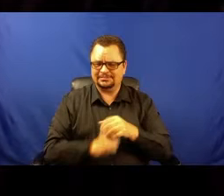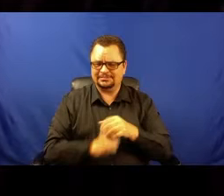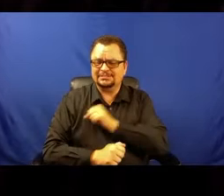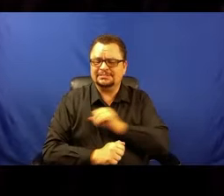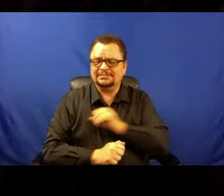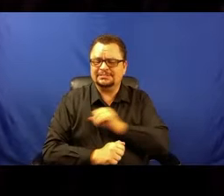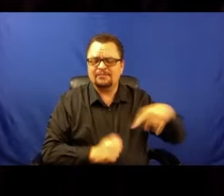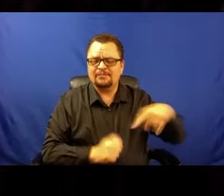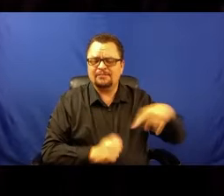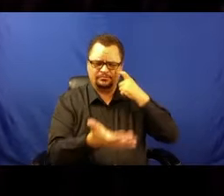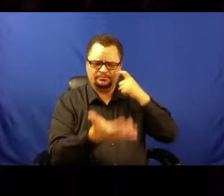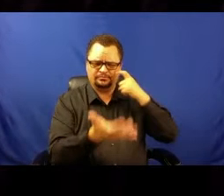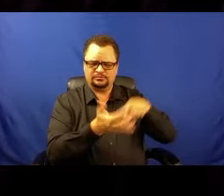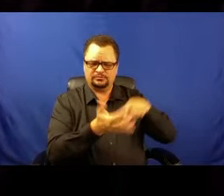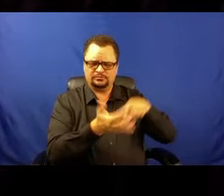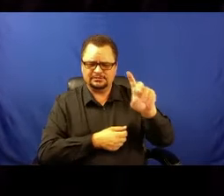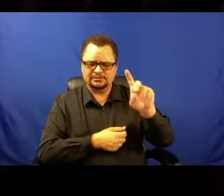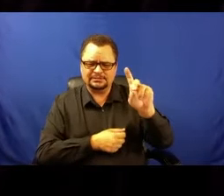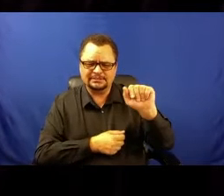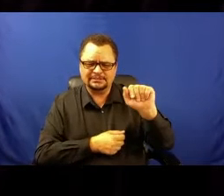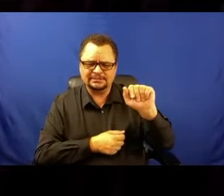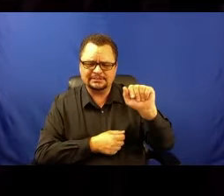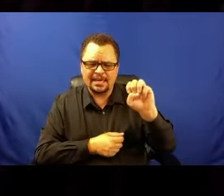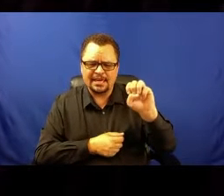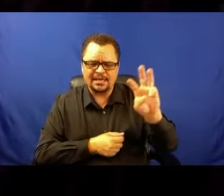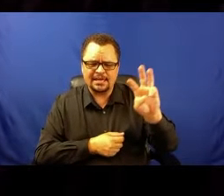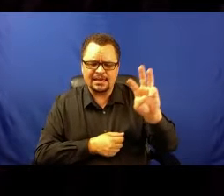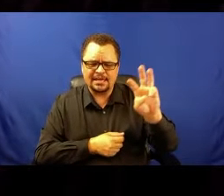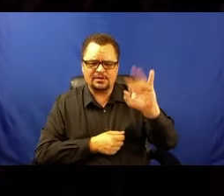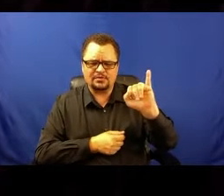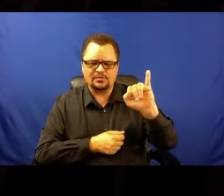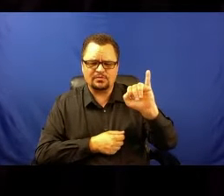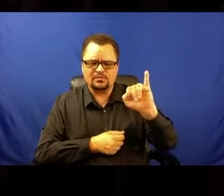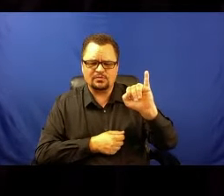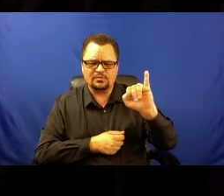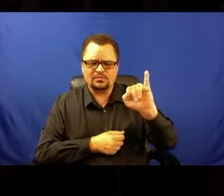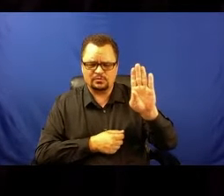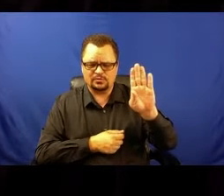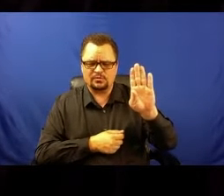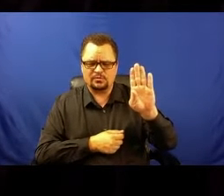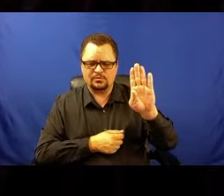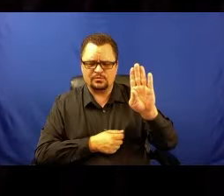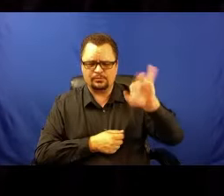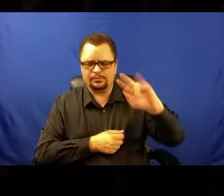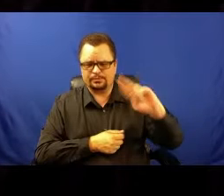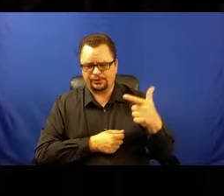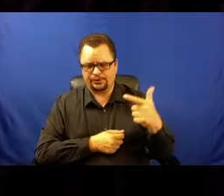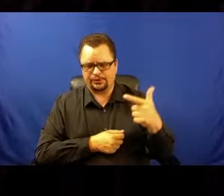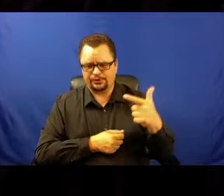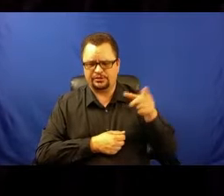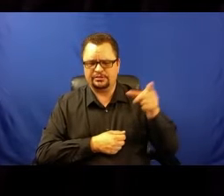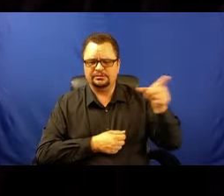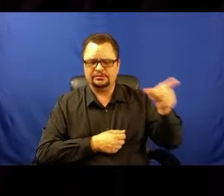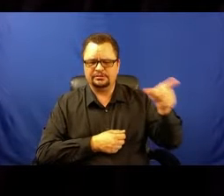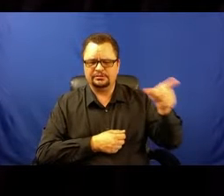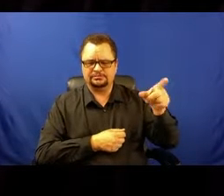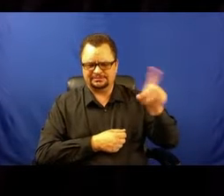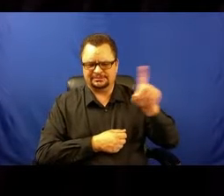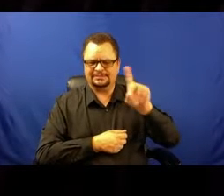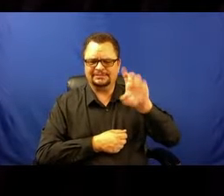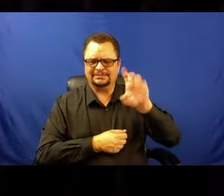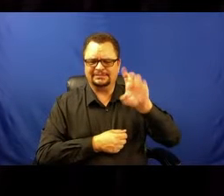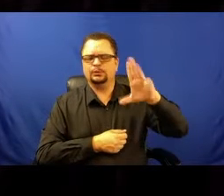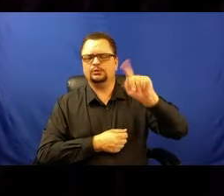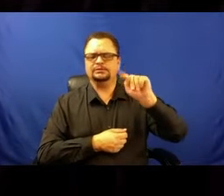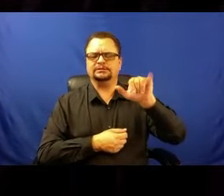has not let up. She served as the emergency center coordination director, which is coordinating,